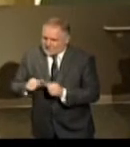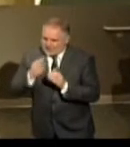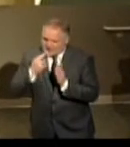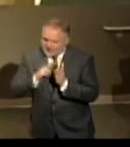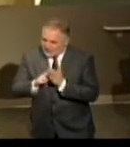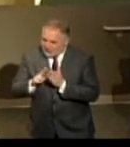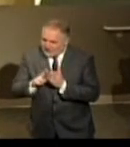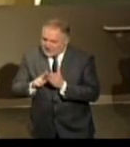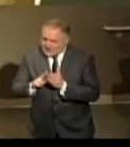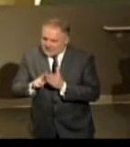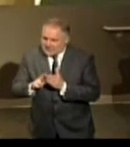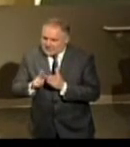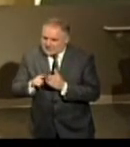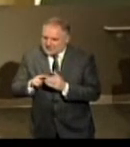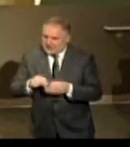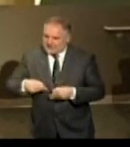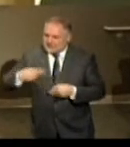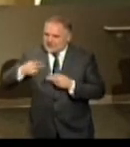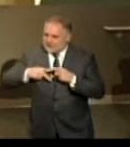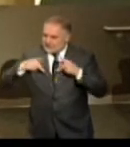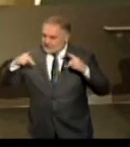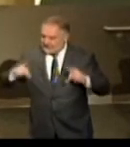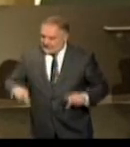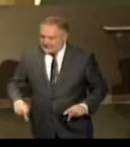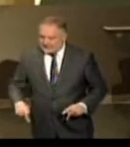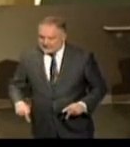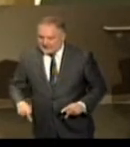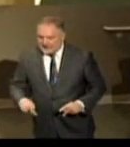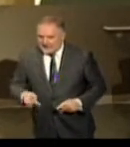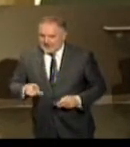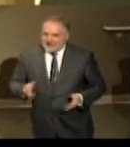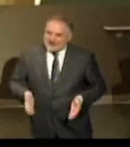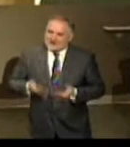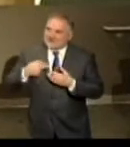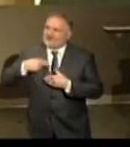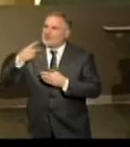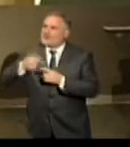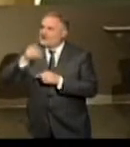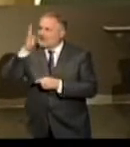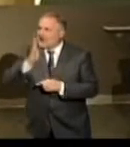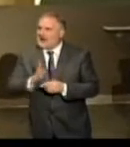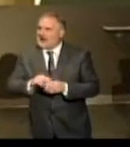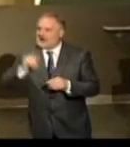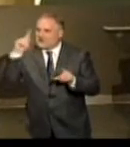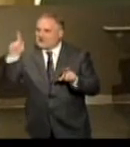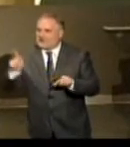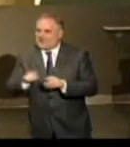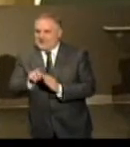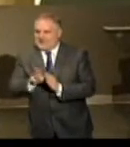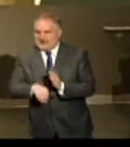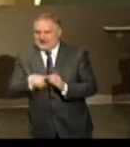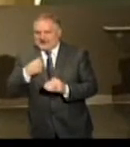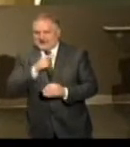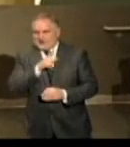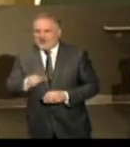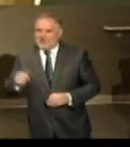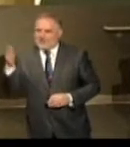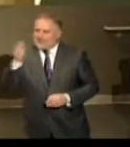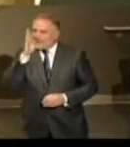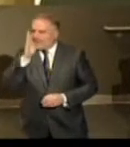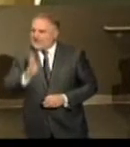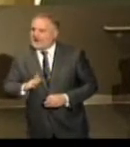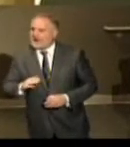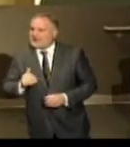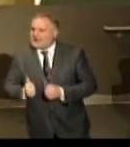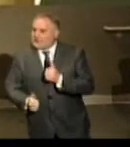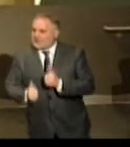priests and elders had said unto them. And when they heard that, they lifted up their voice to God with one accord and said, Lord, thou art God, which